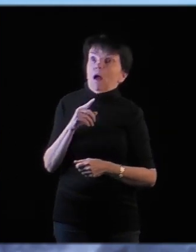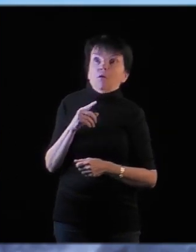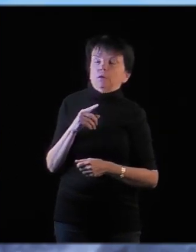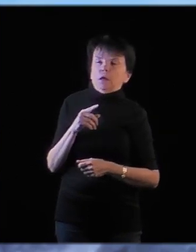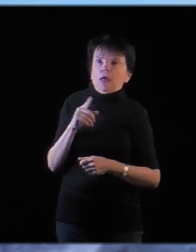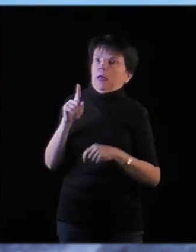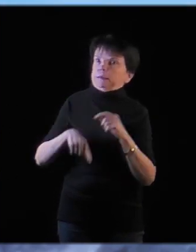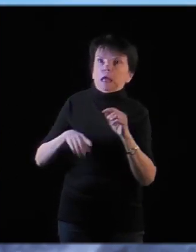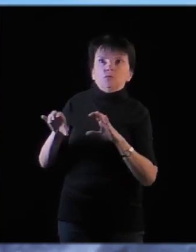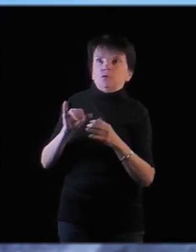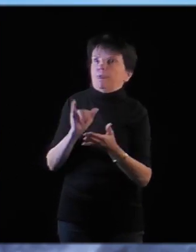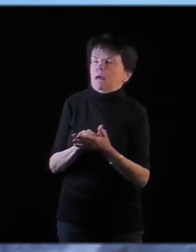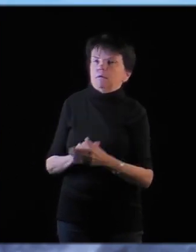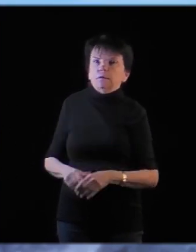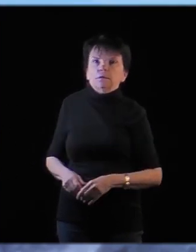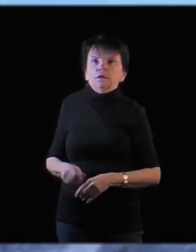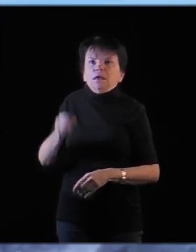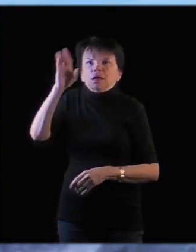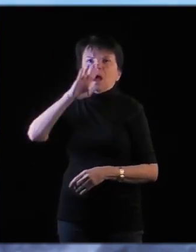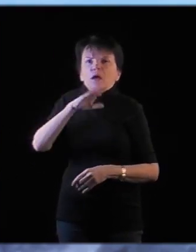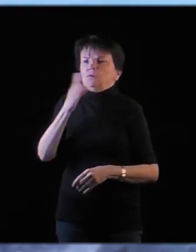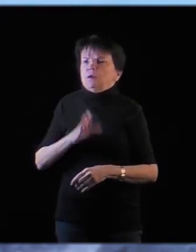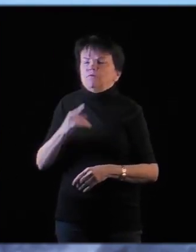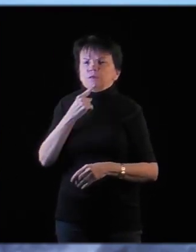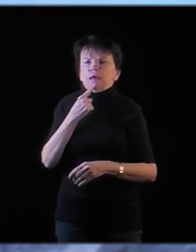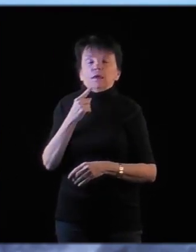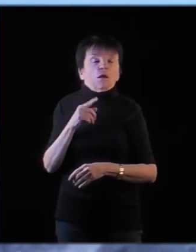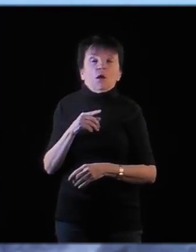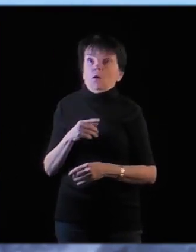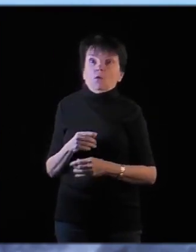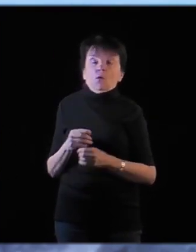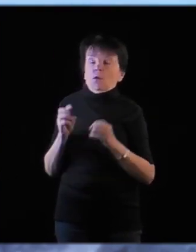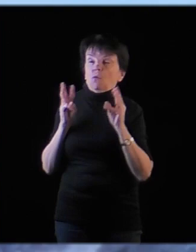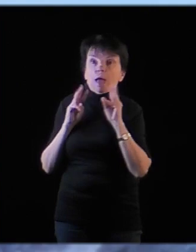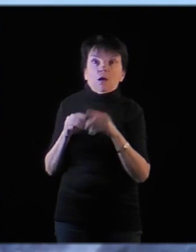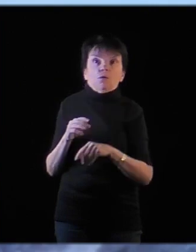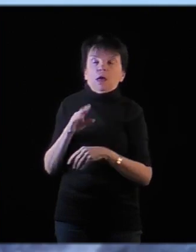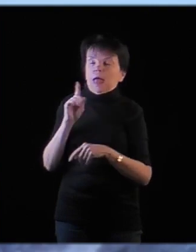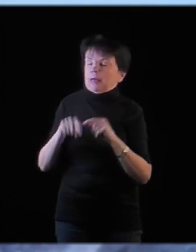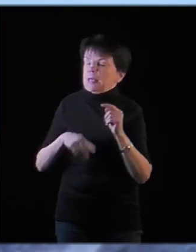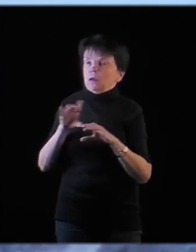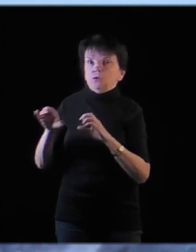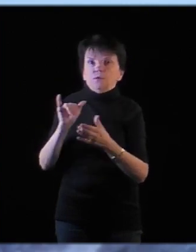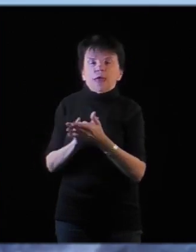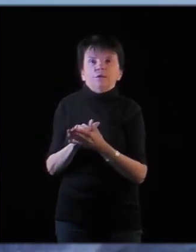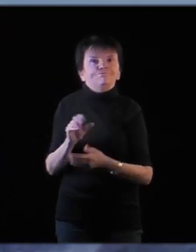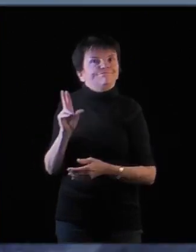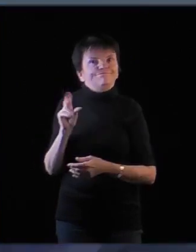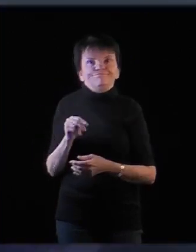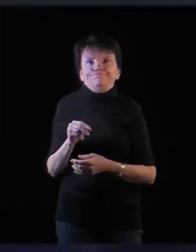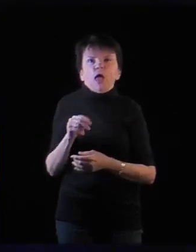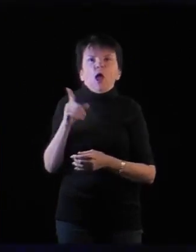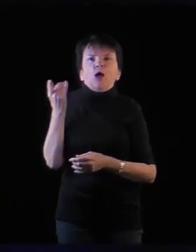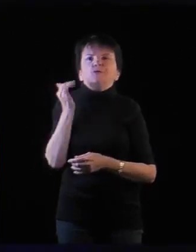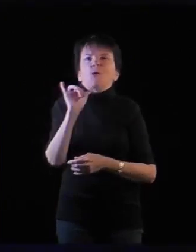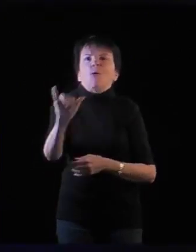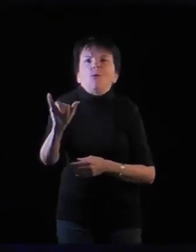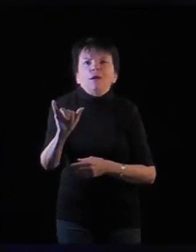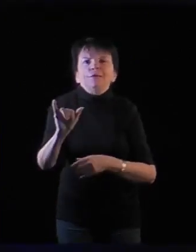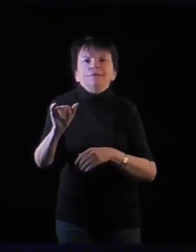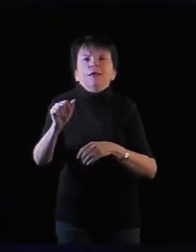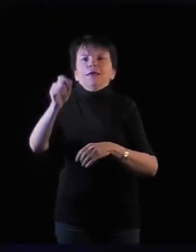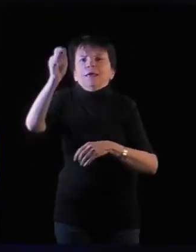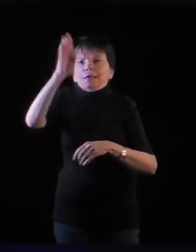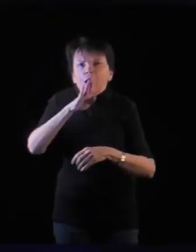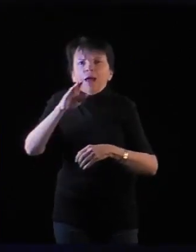that. That's beyond comprehension, because it's always within his capability. It's always within God's capability